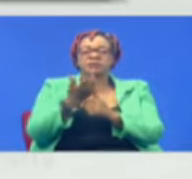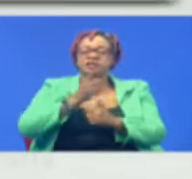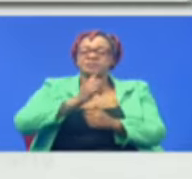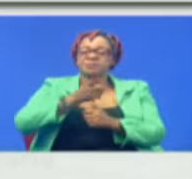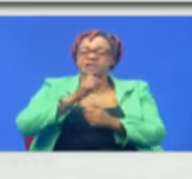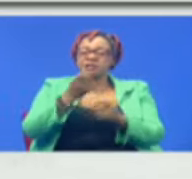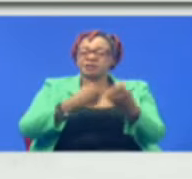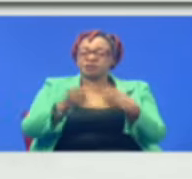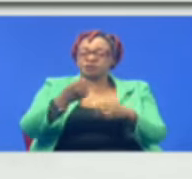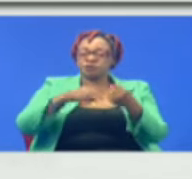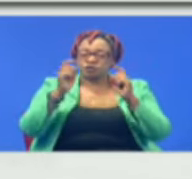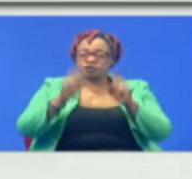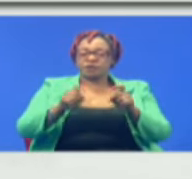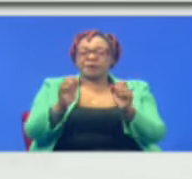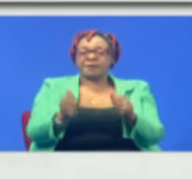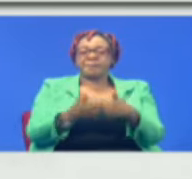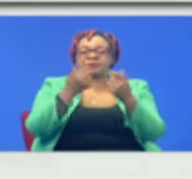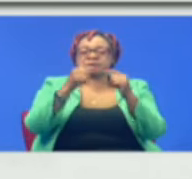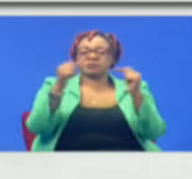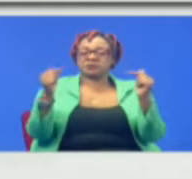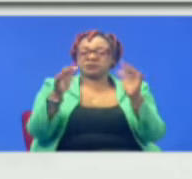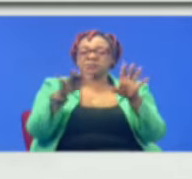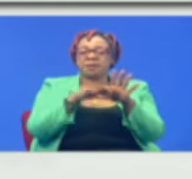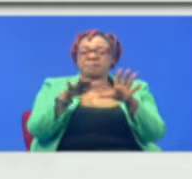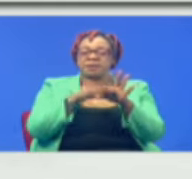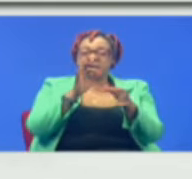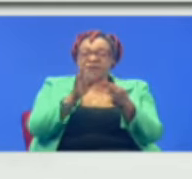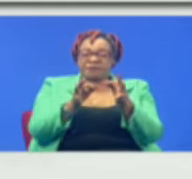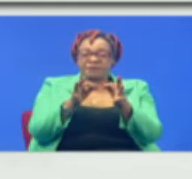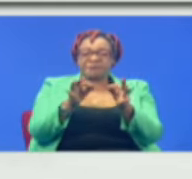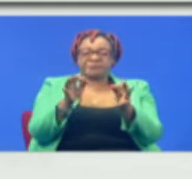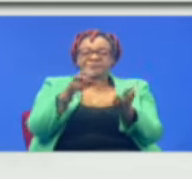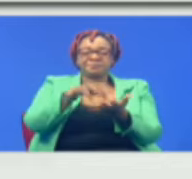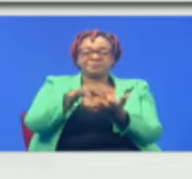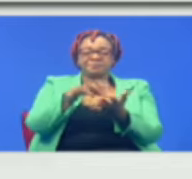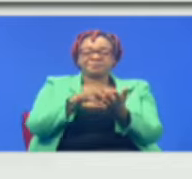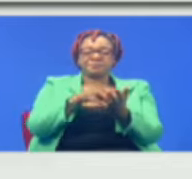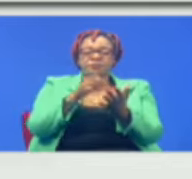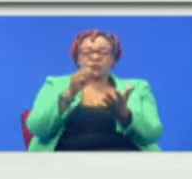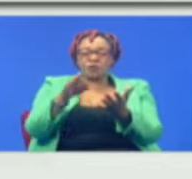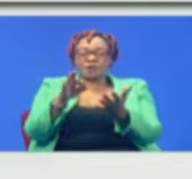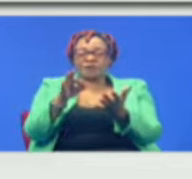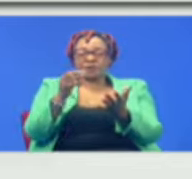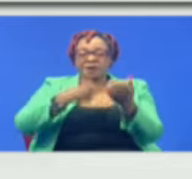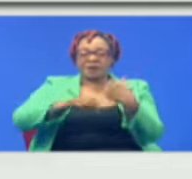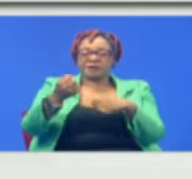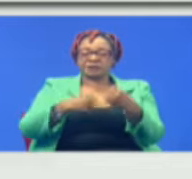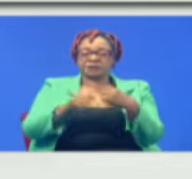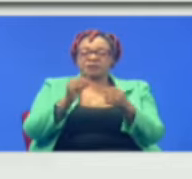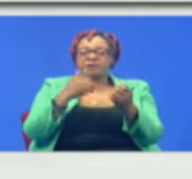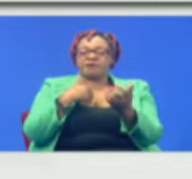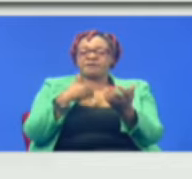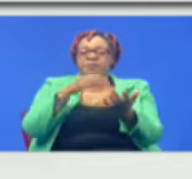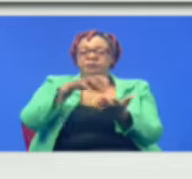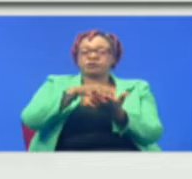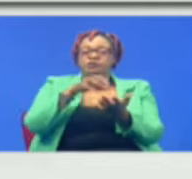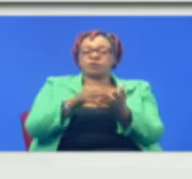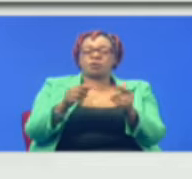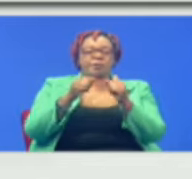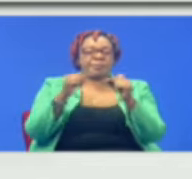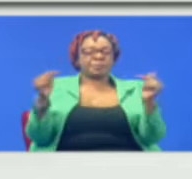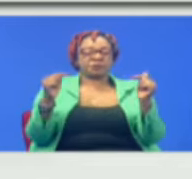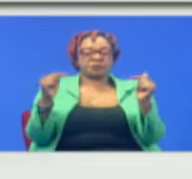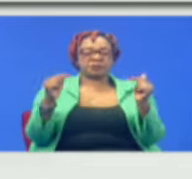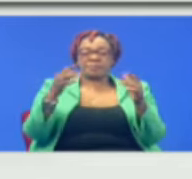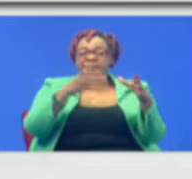action shall be instituted against a member in cases of F, acting or advancing positions contrary to the party position,